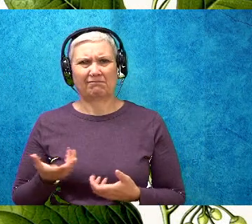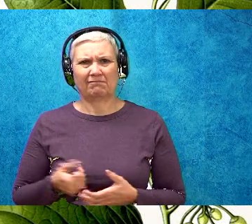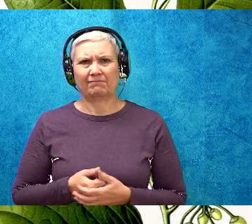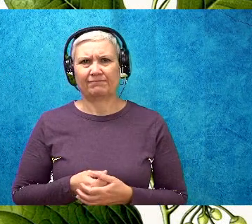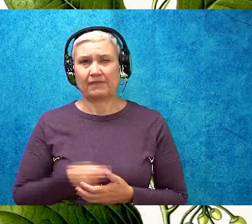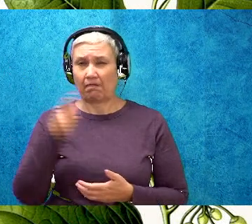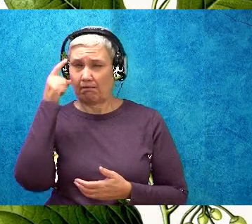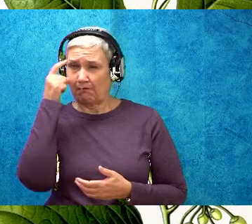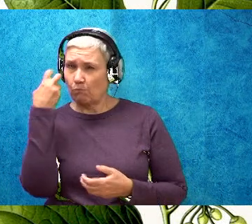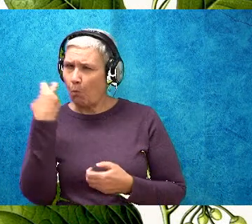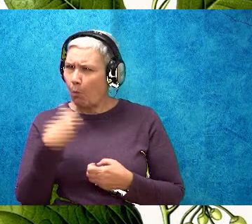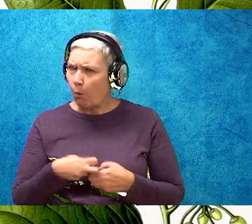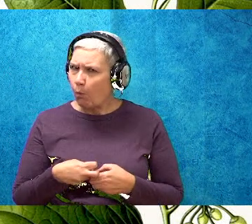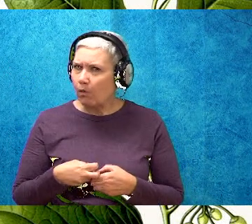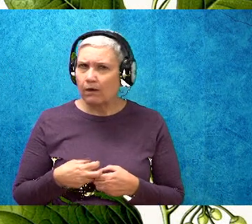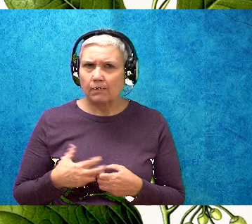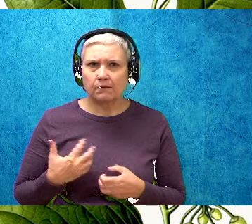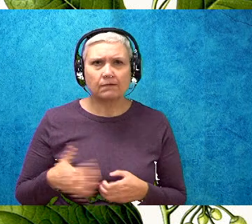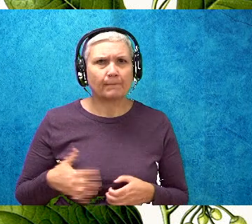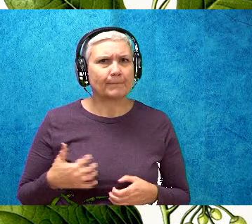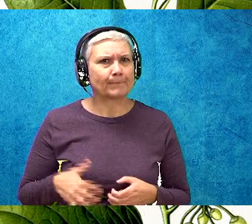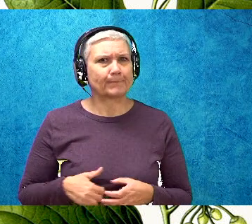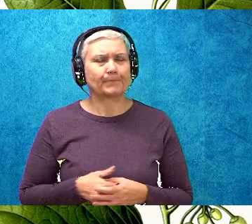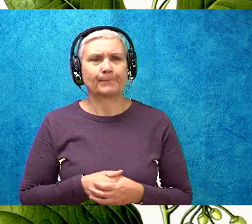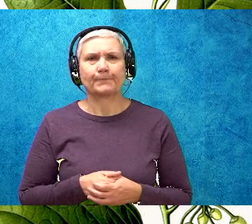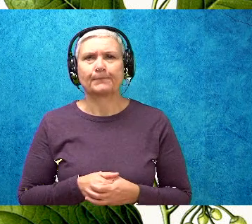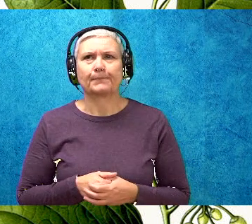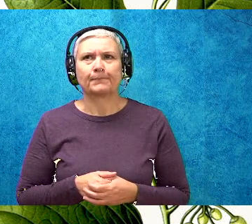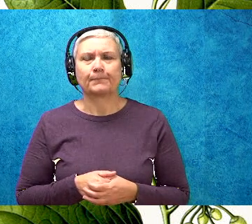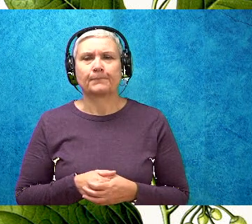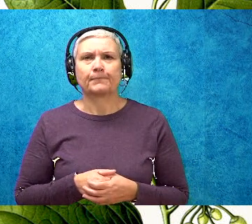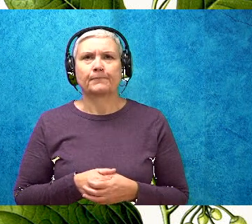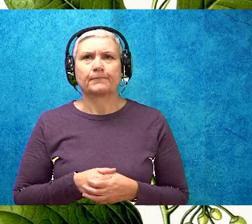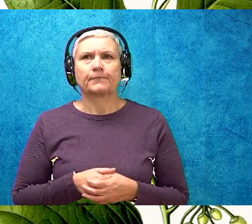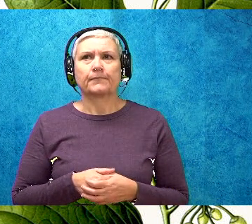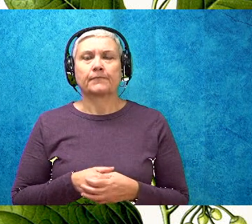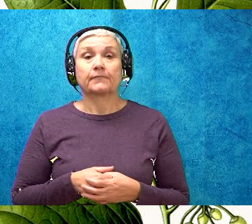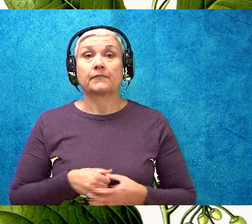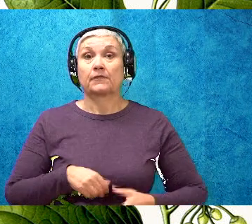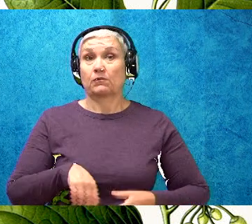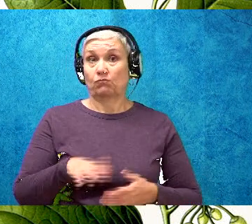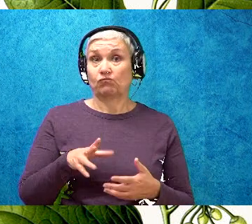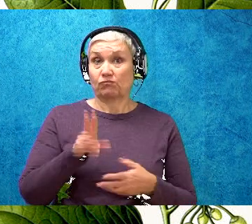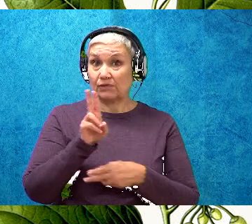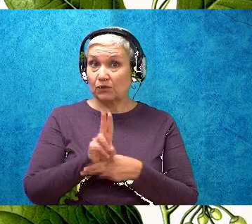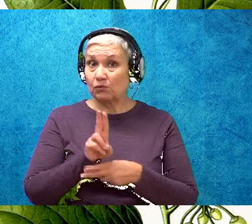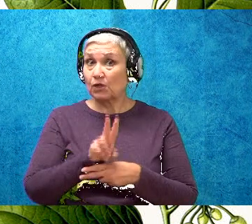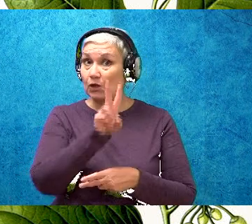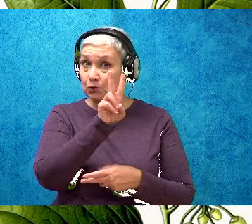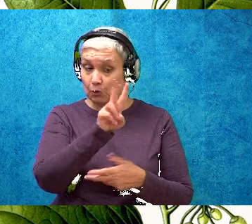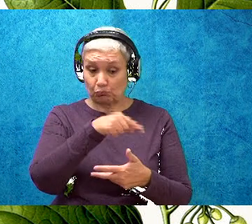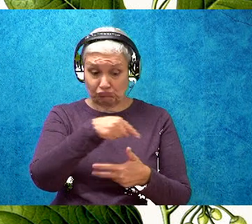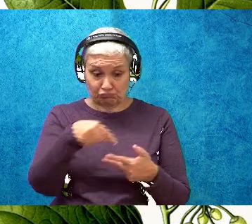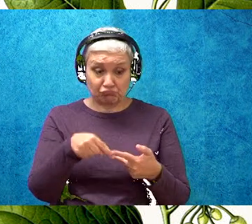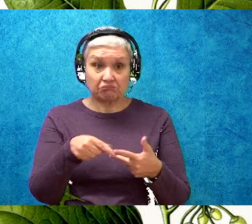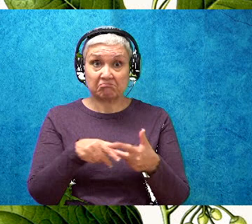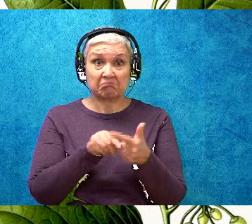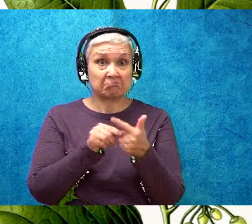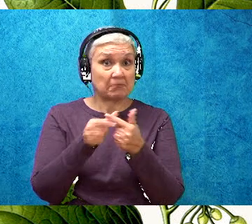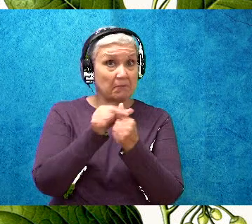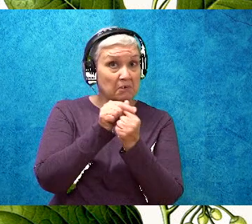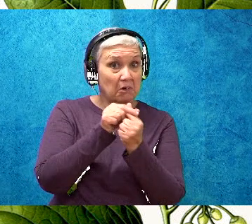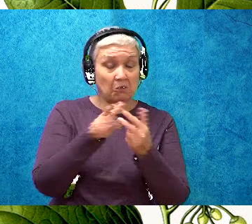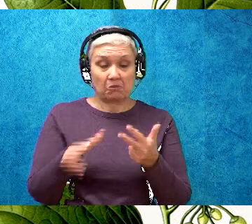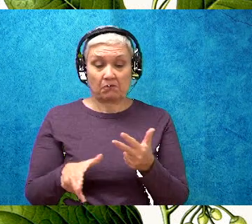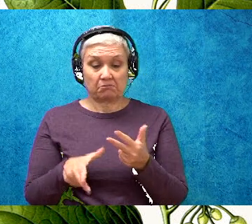Think hard. Now remember, we're going to be using 2 or 3 or all of them within our